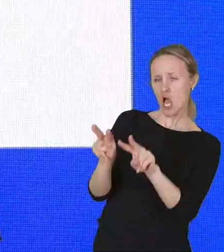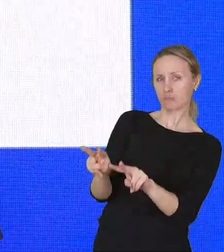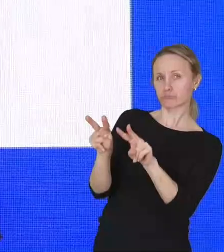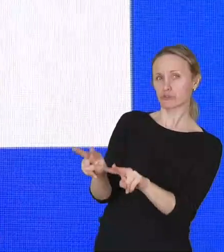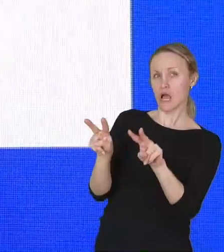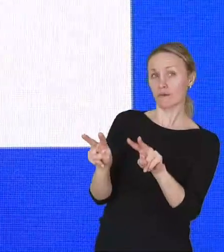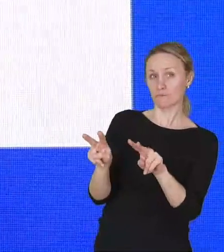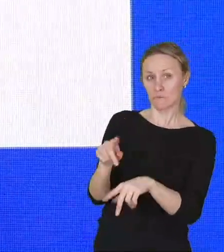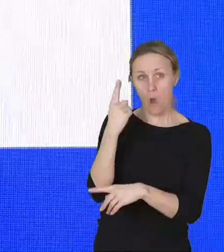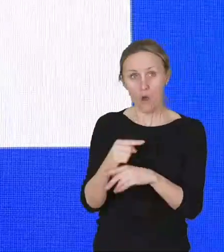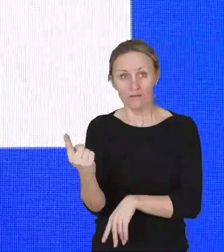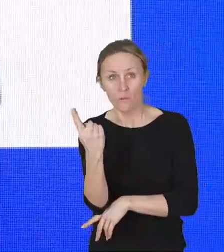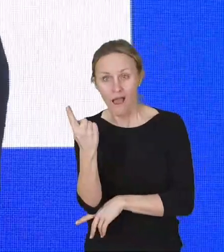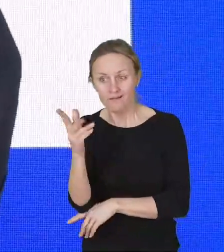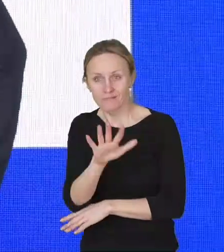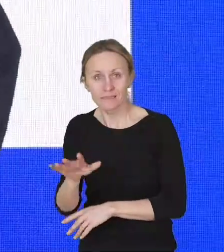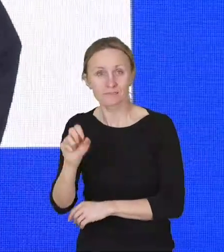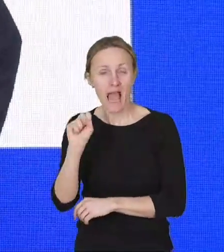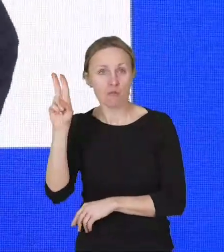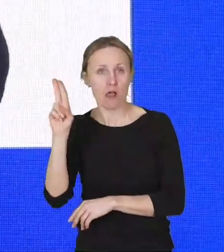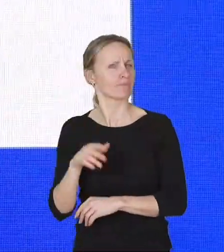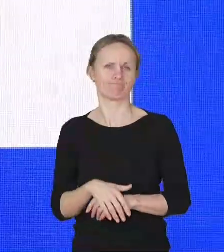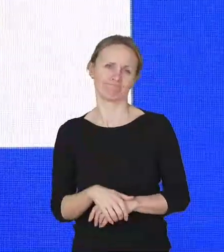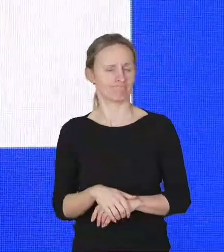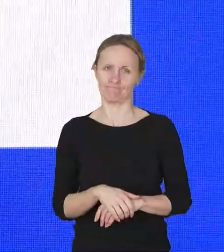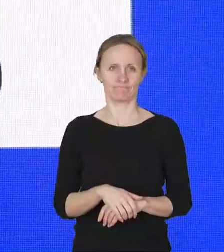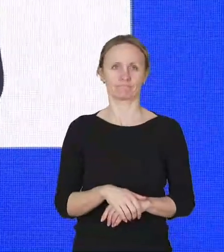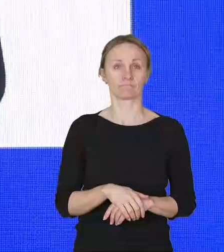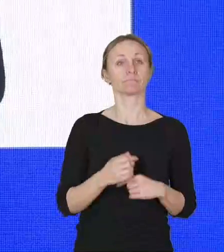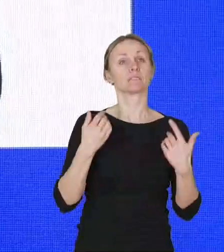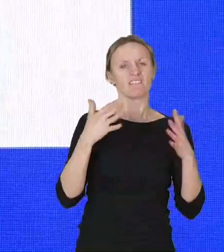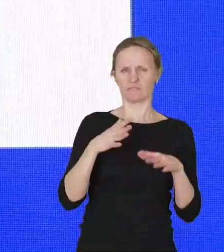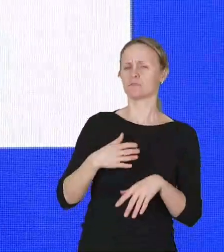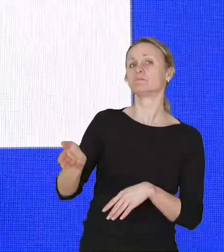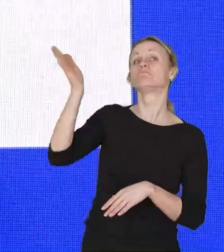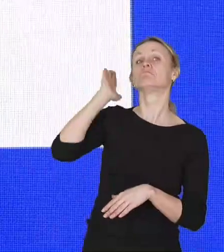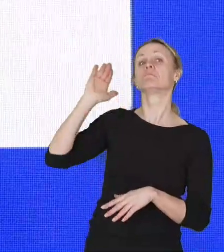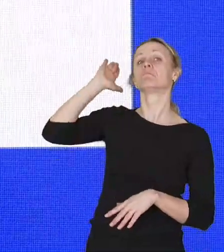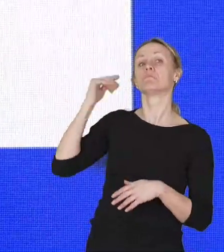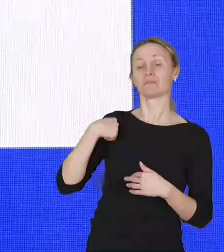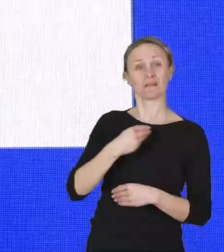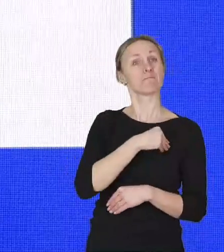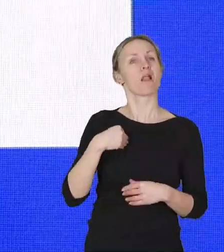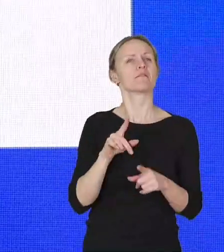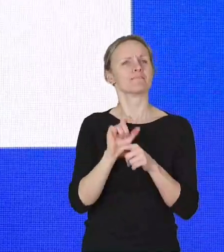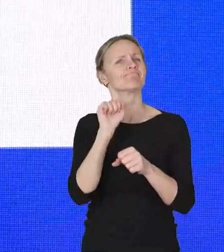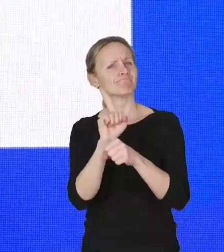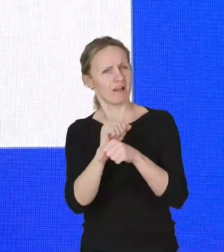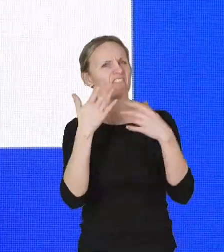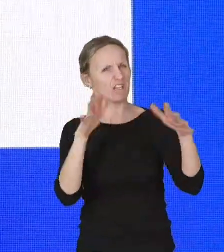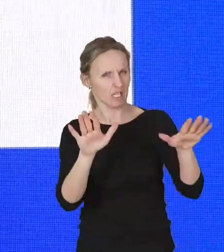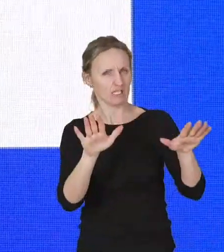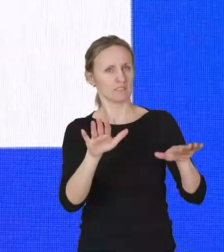in Poland and in Italy and in Malta, I saw how long it takes to realize